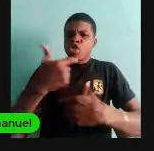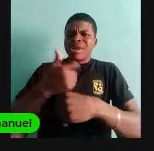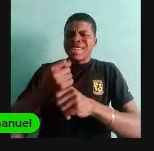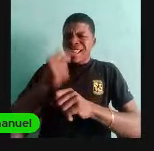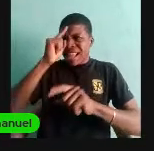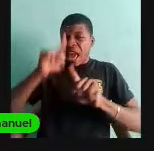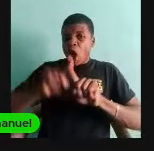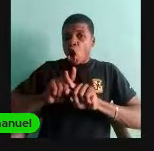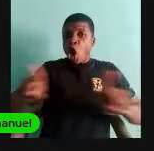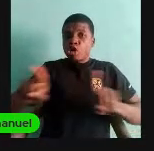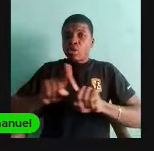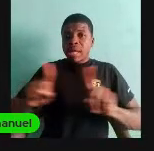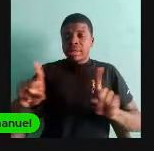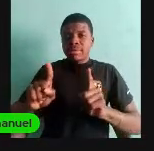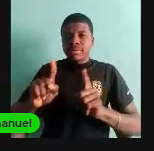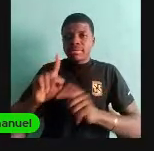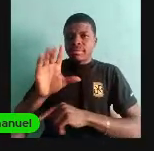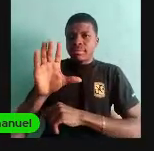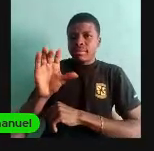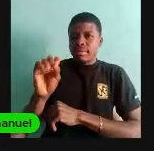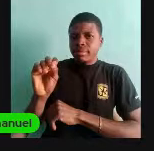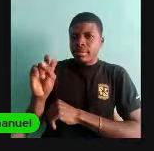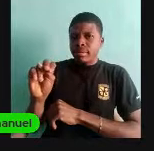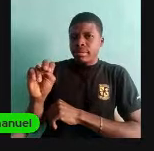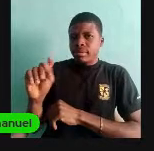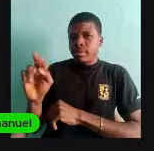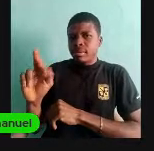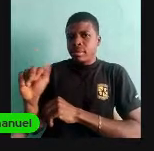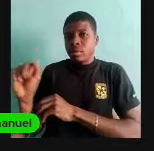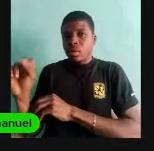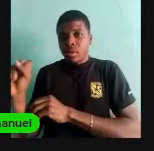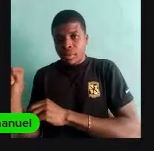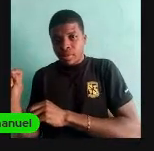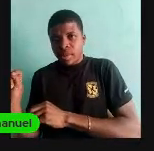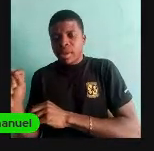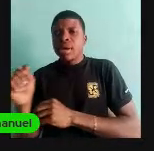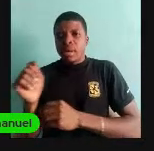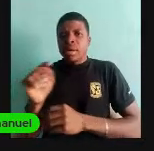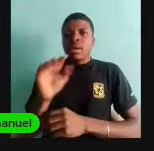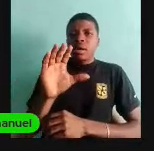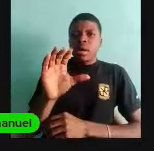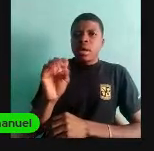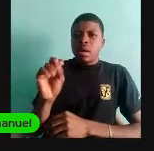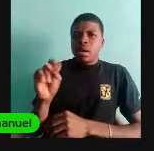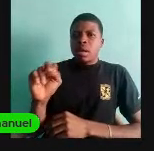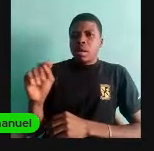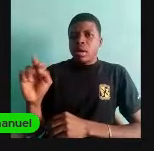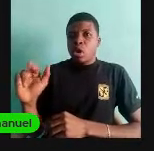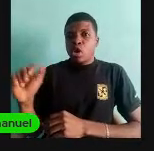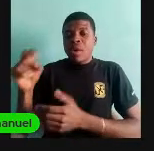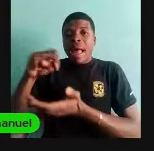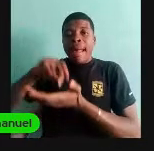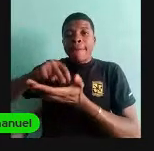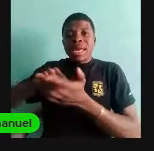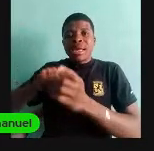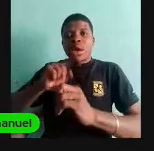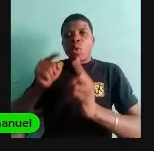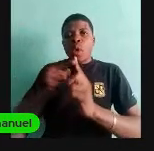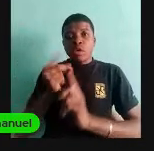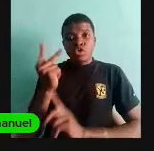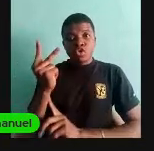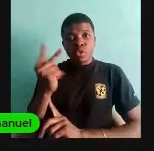things are opposite each other. Like example, a sunny day and a rainy day, they are